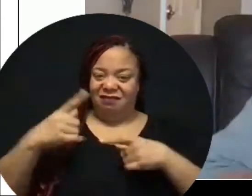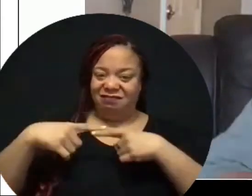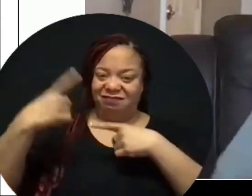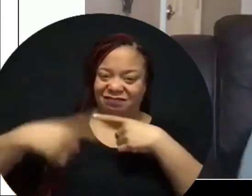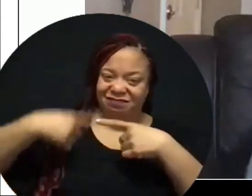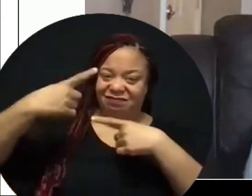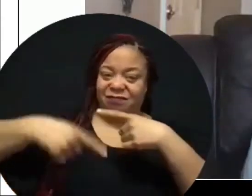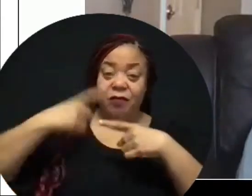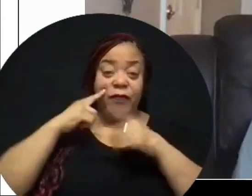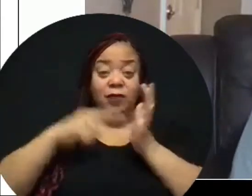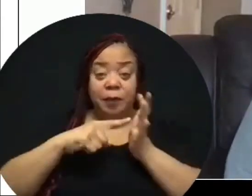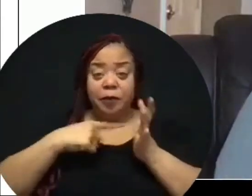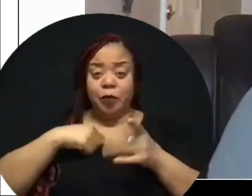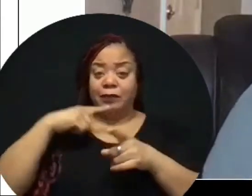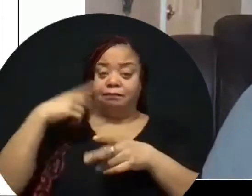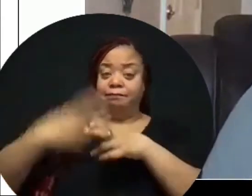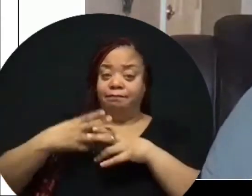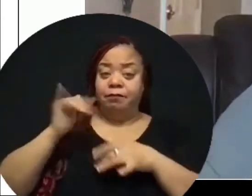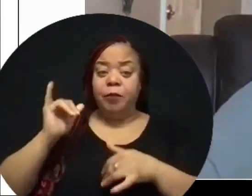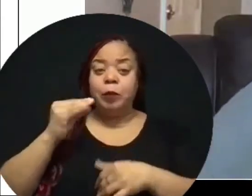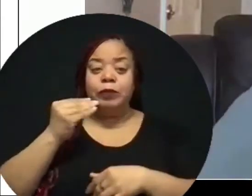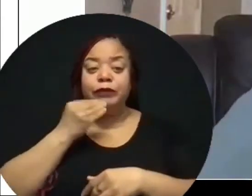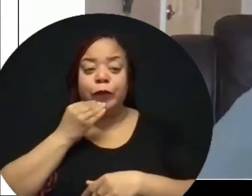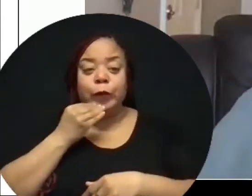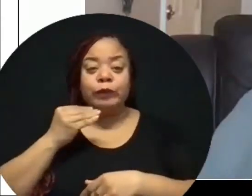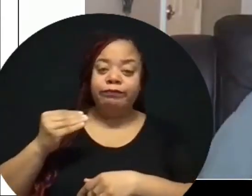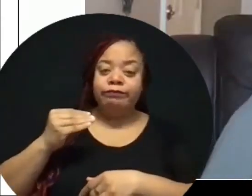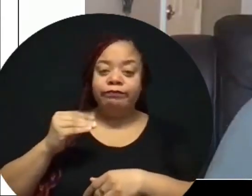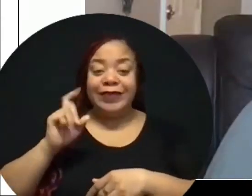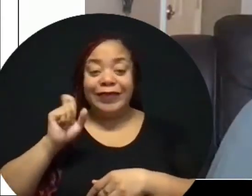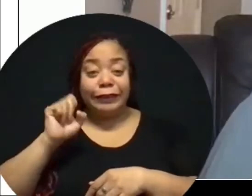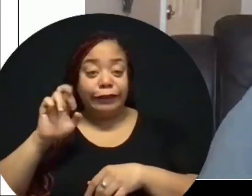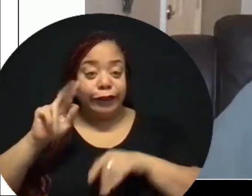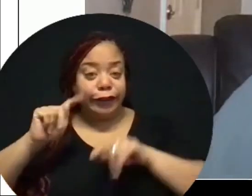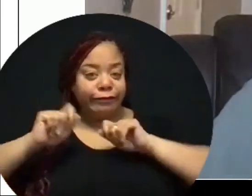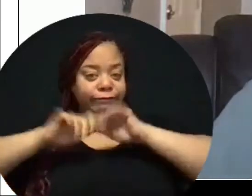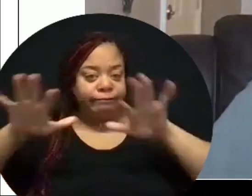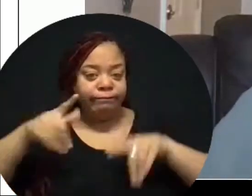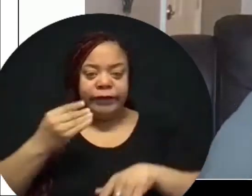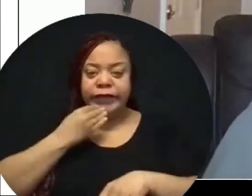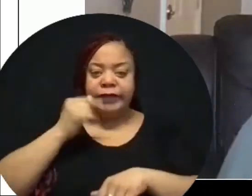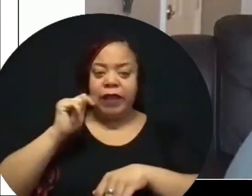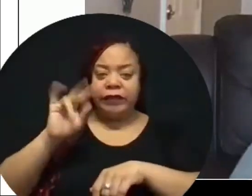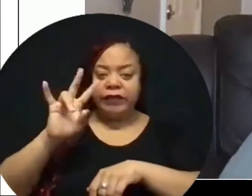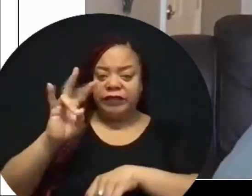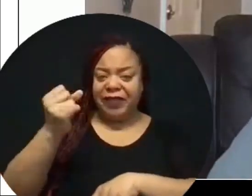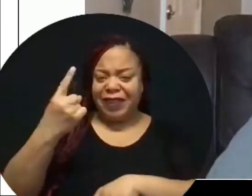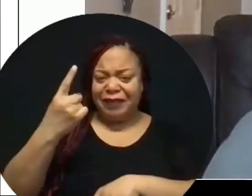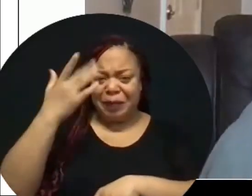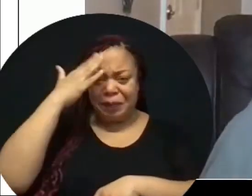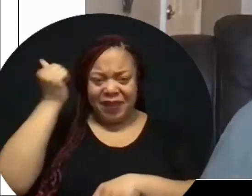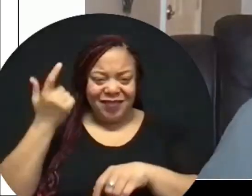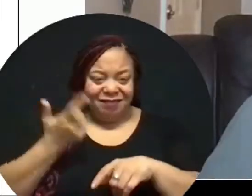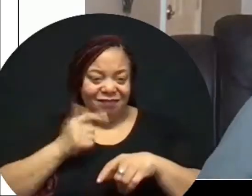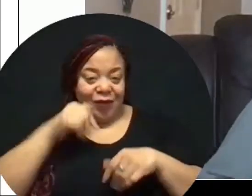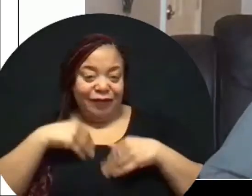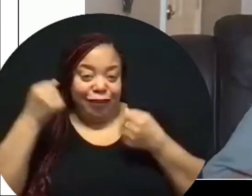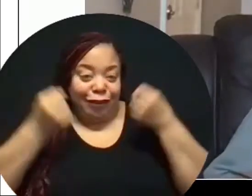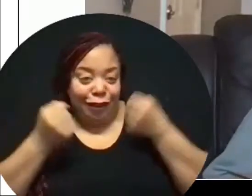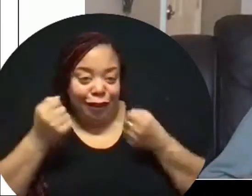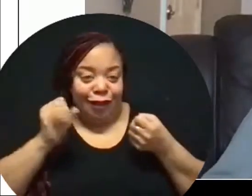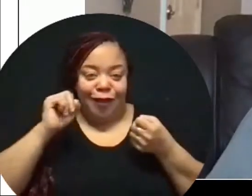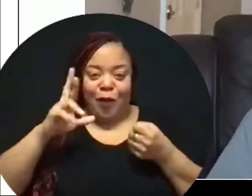then by hustling you end up getting locked up eventually and going back to prison. And like what are your choices really? And the how it seems